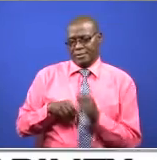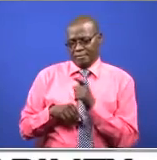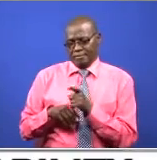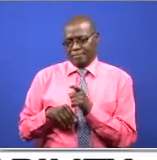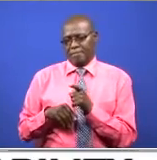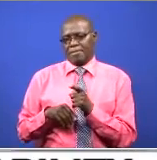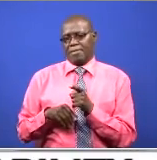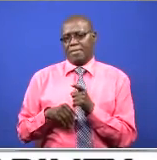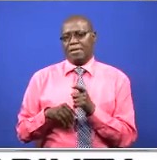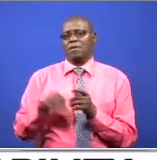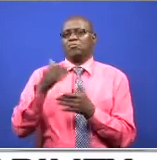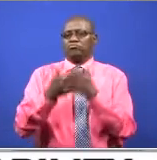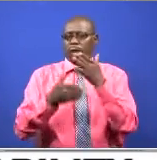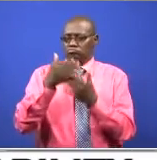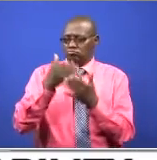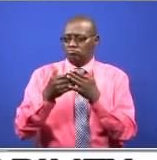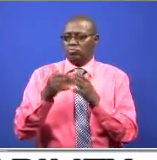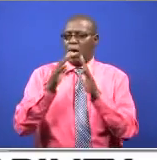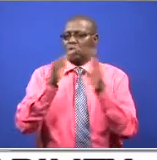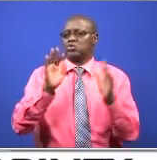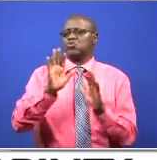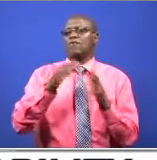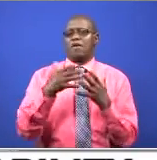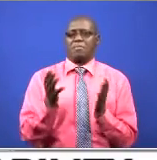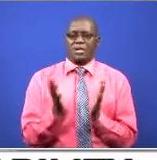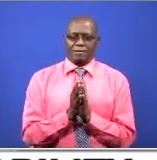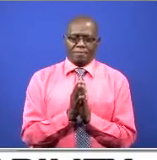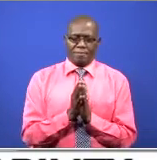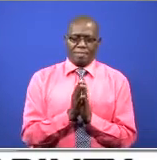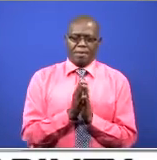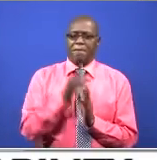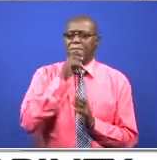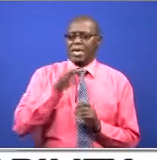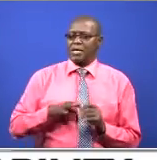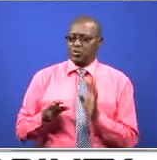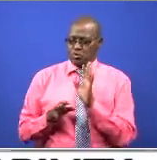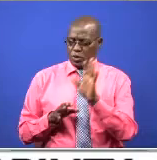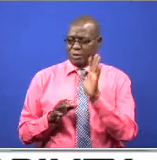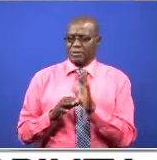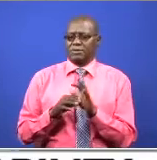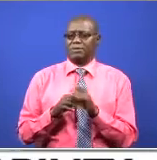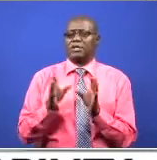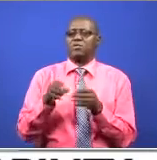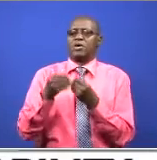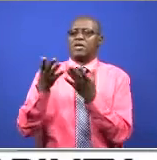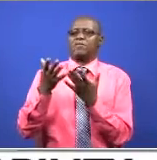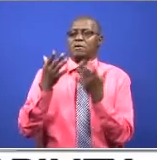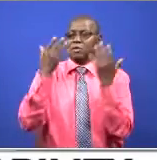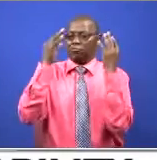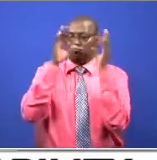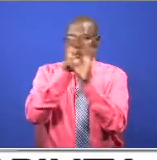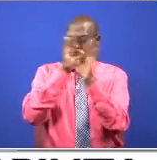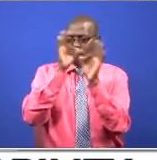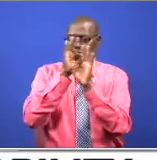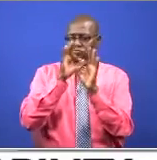build houses for your family, for your parents, and we surprise them big time. If you go to social media, you'll